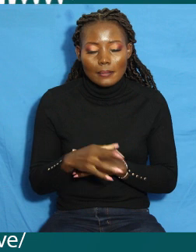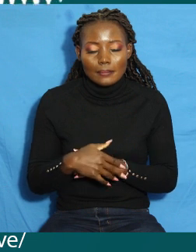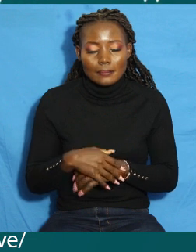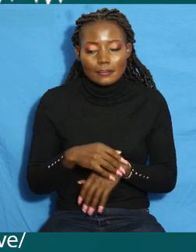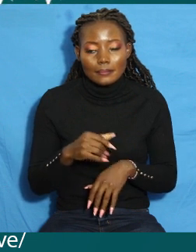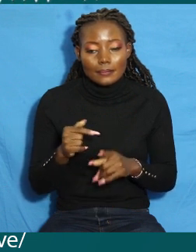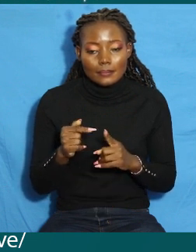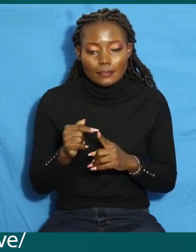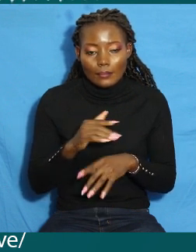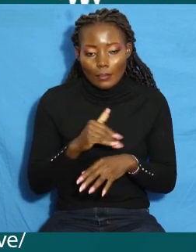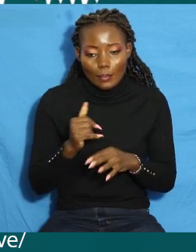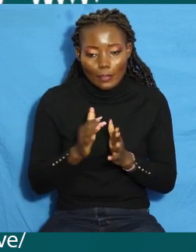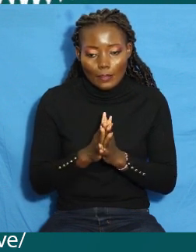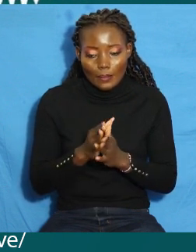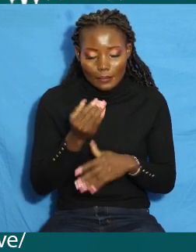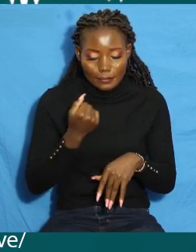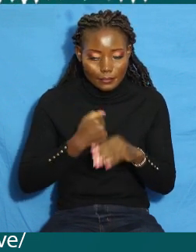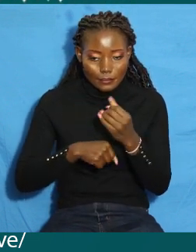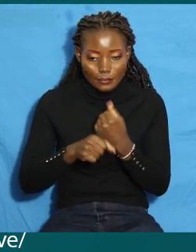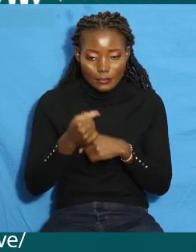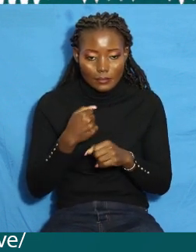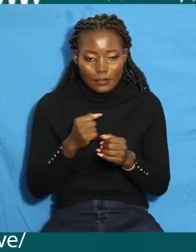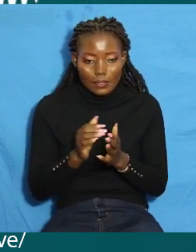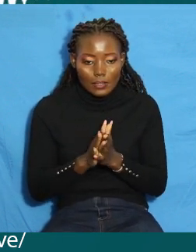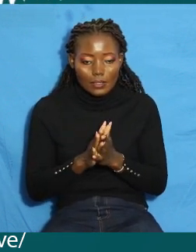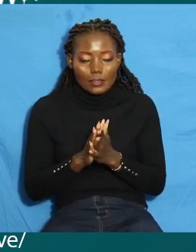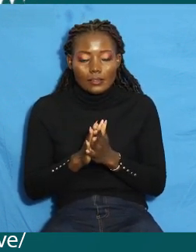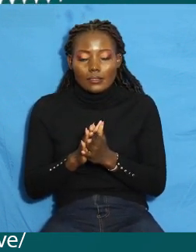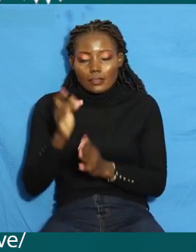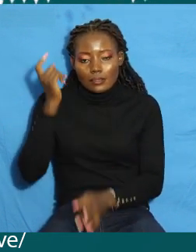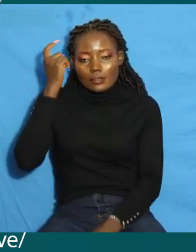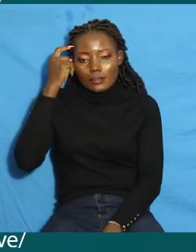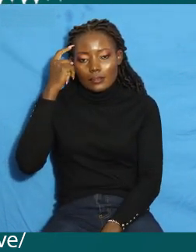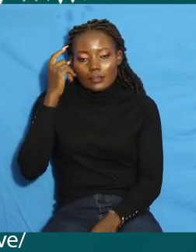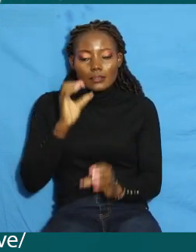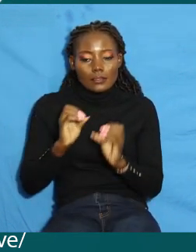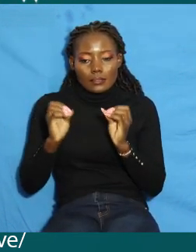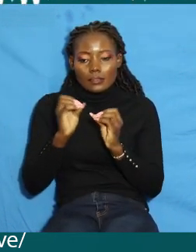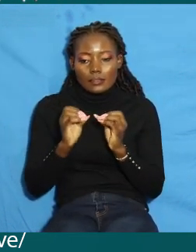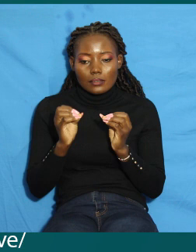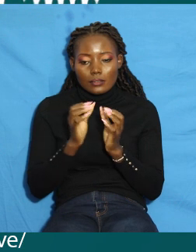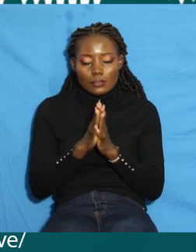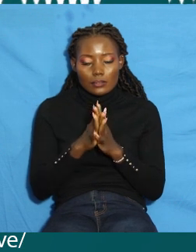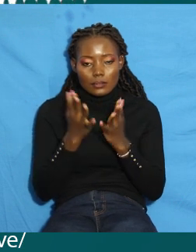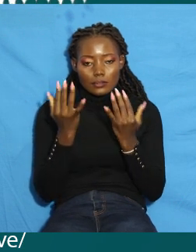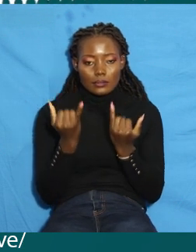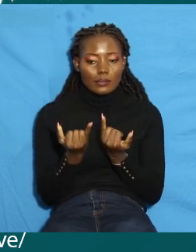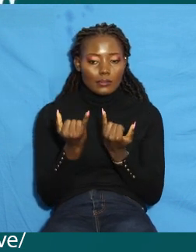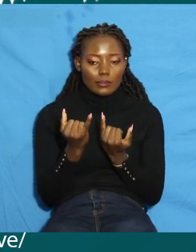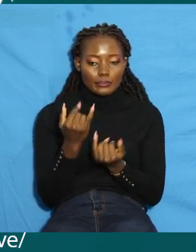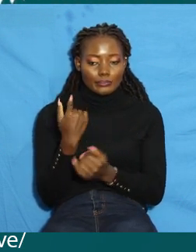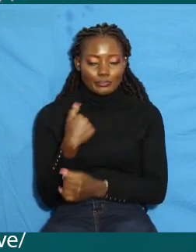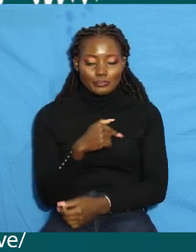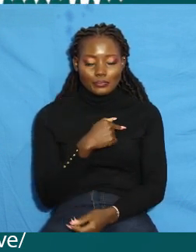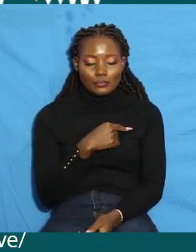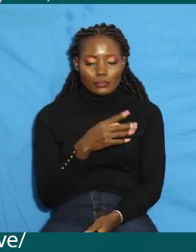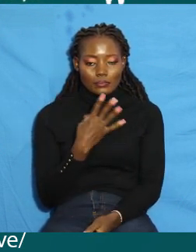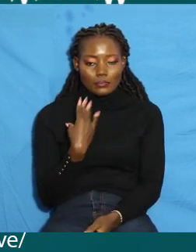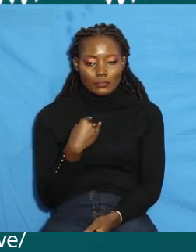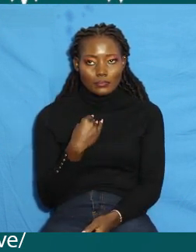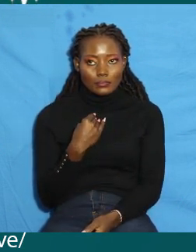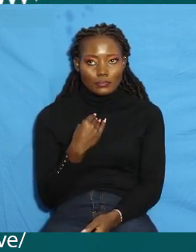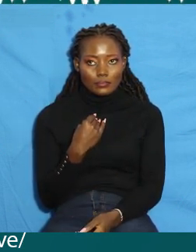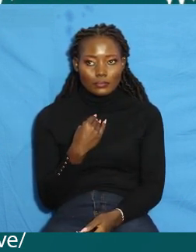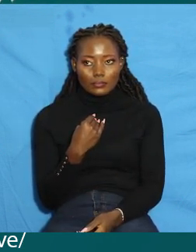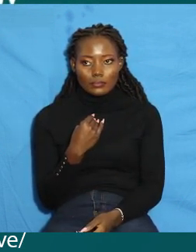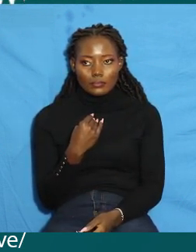and it will act without thinking. And therefore, we need to watch